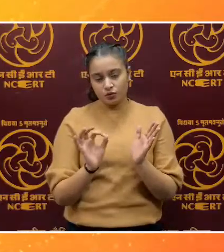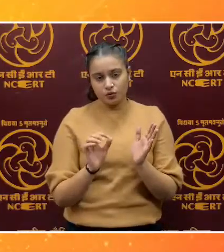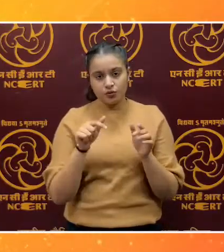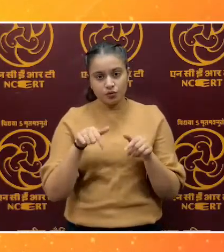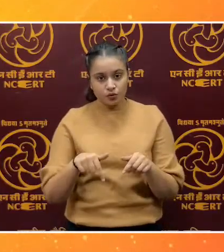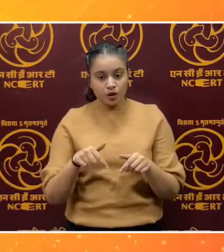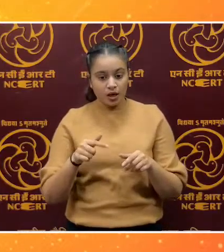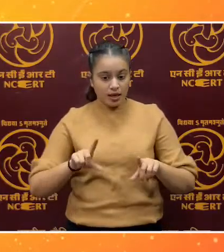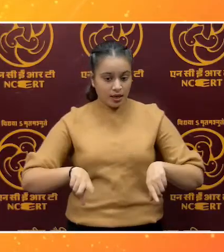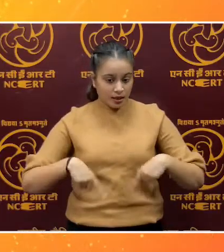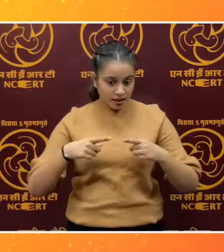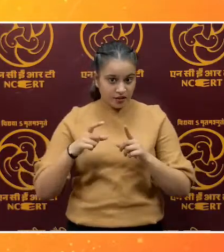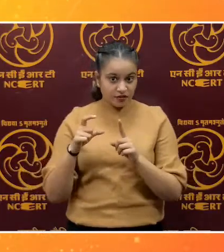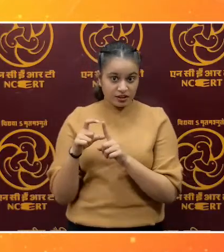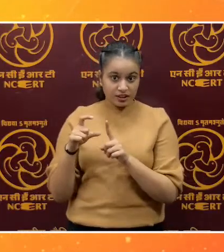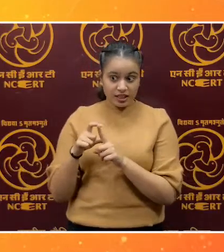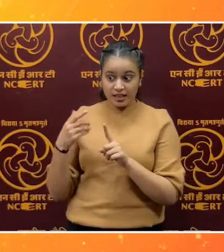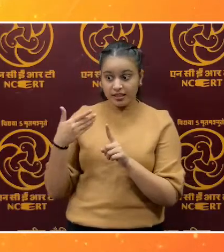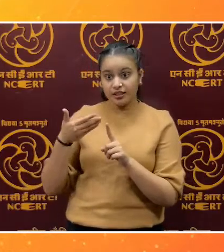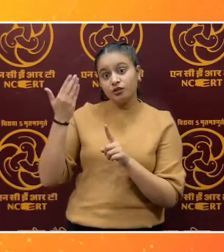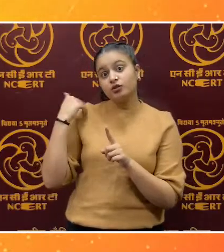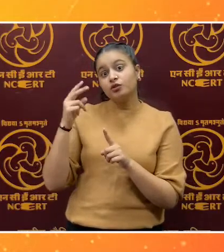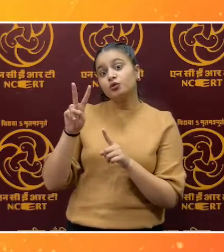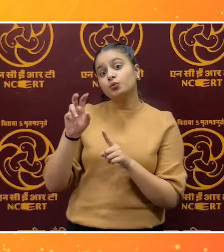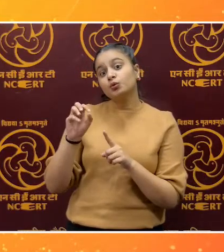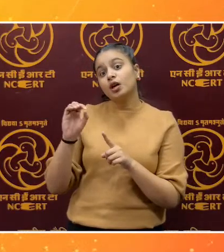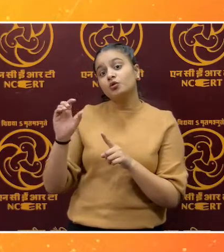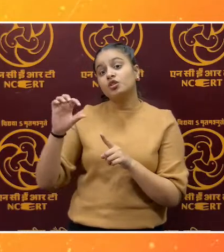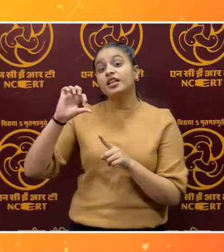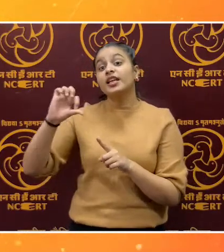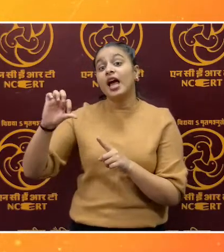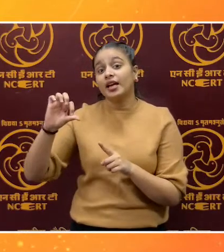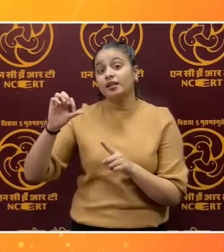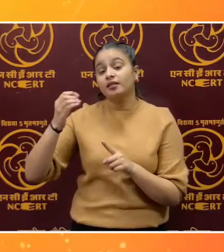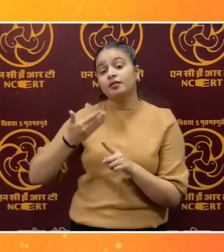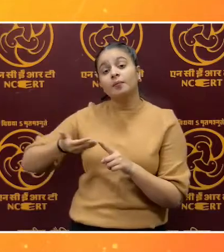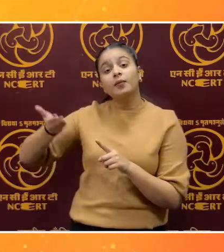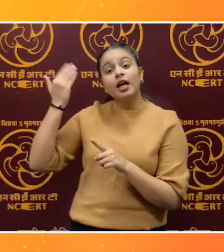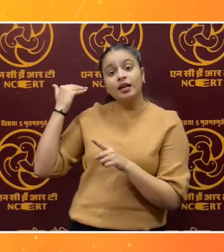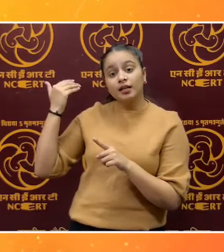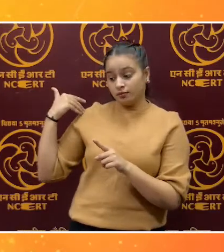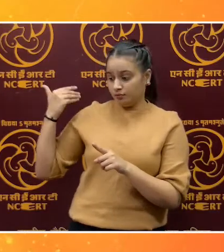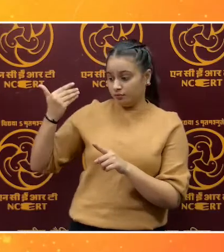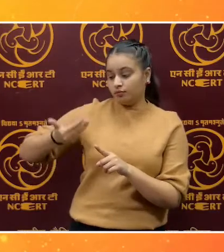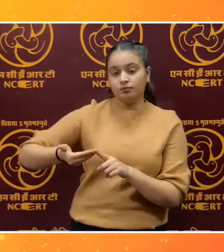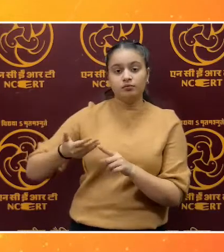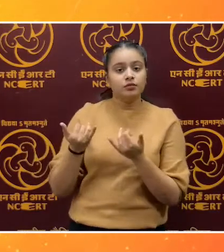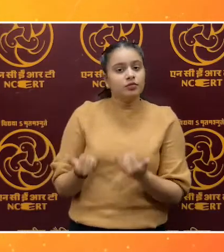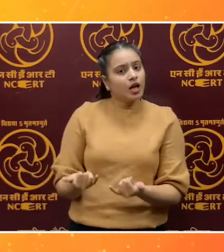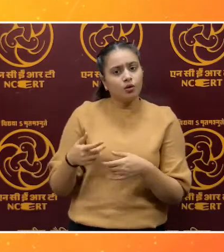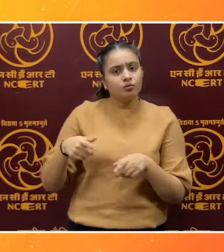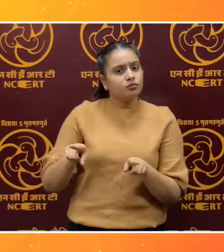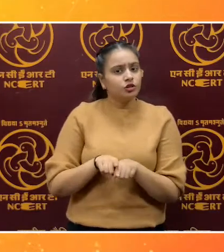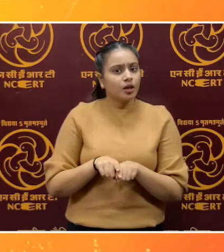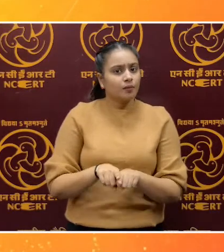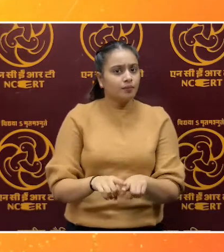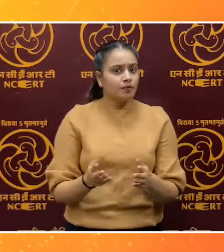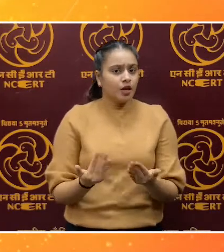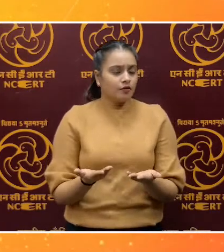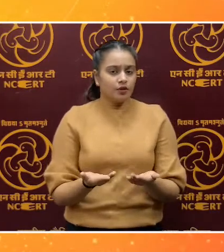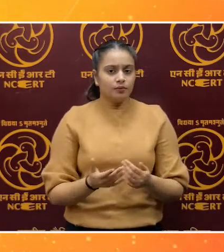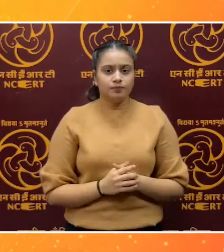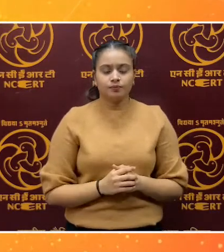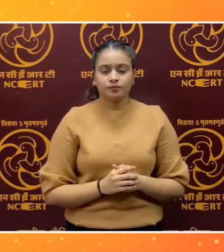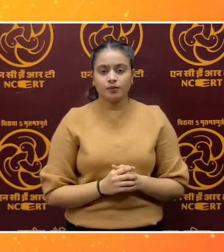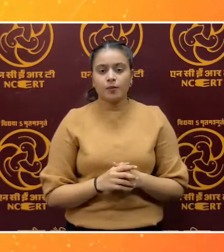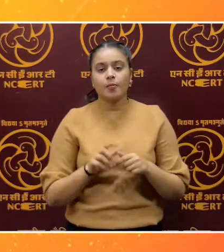I lived in Delhi since 2009. So I have been living in Delhi since 2009. I still continue to stay in Delhi